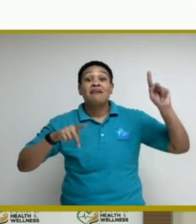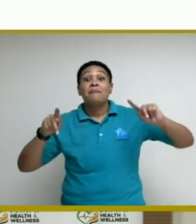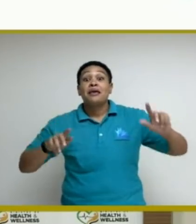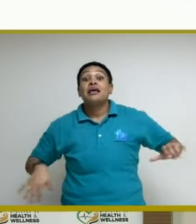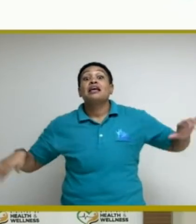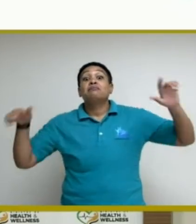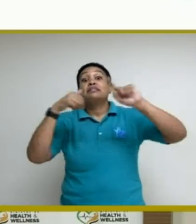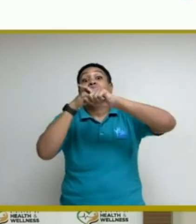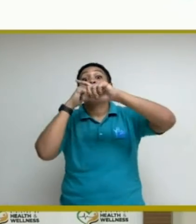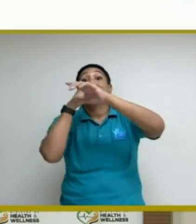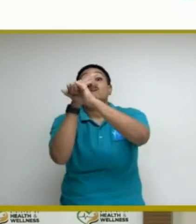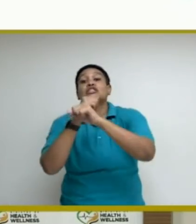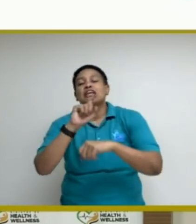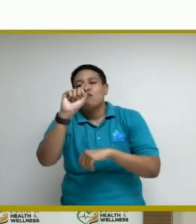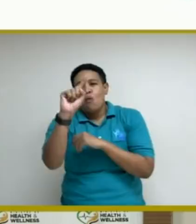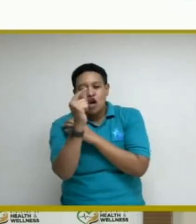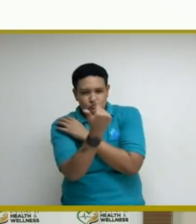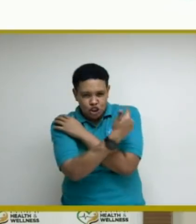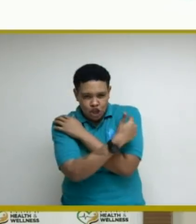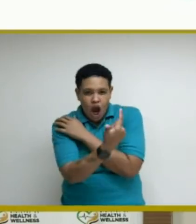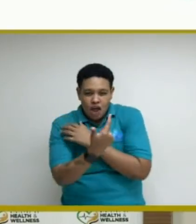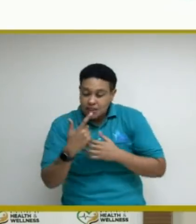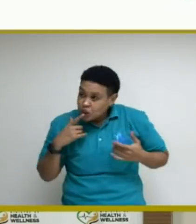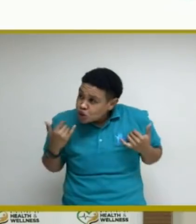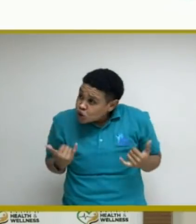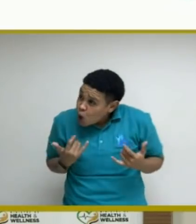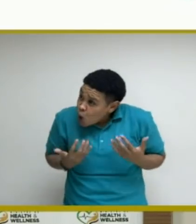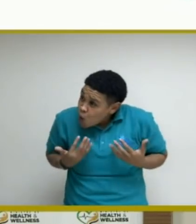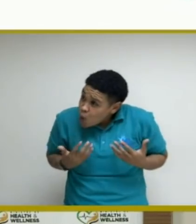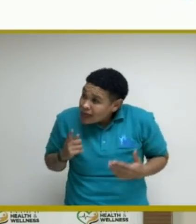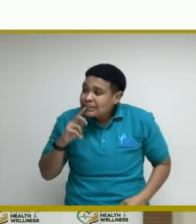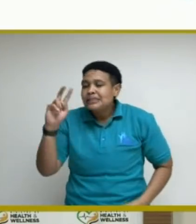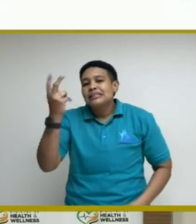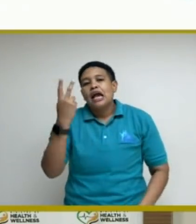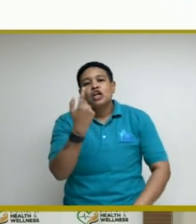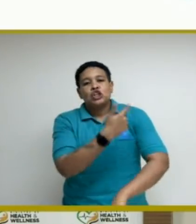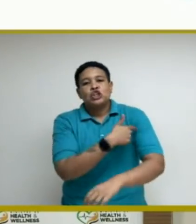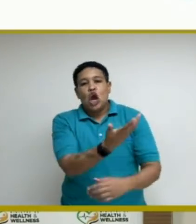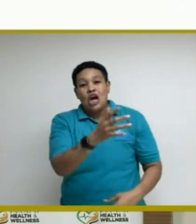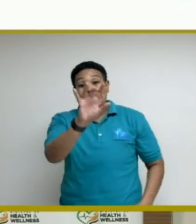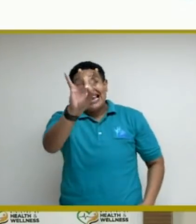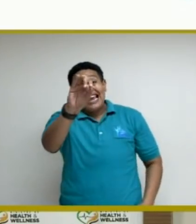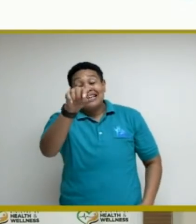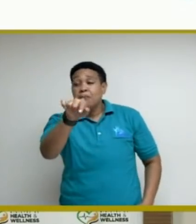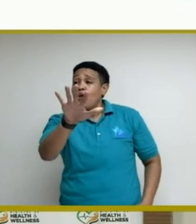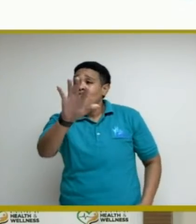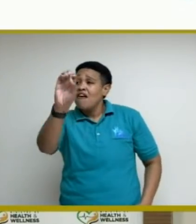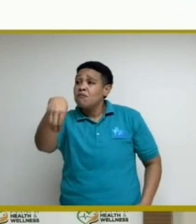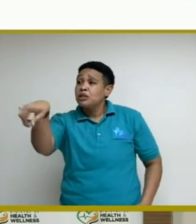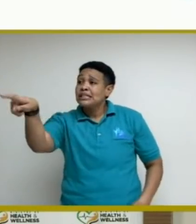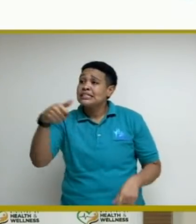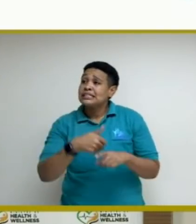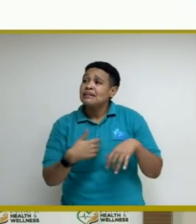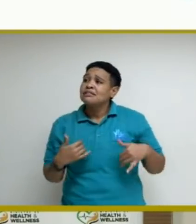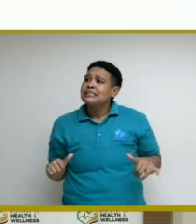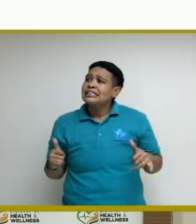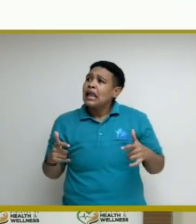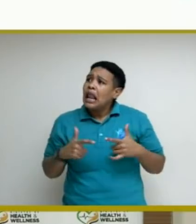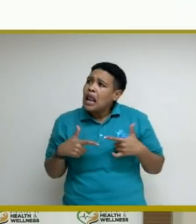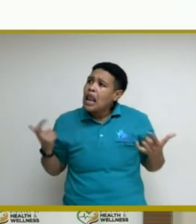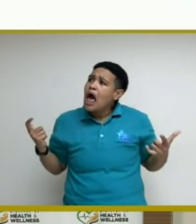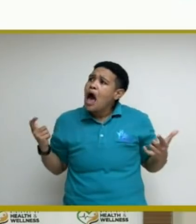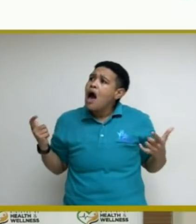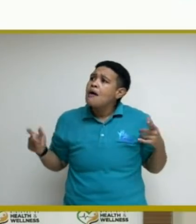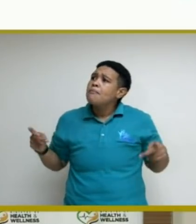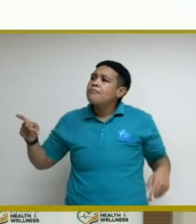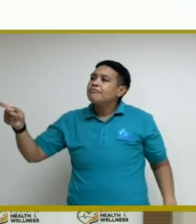that have received one dose and are now awaiting their second dose. 80.5%, which is still a large number of